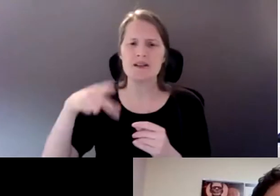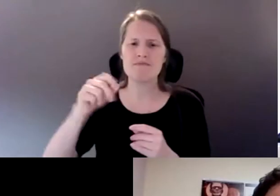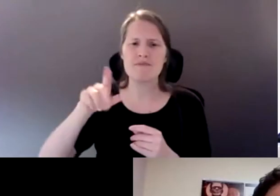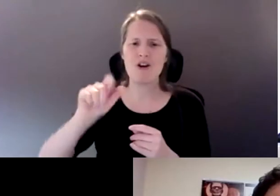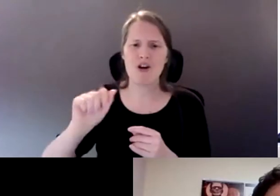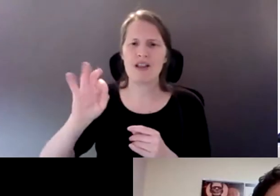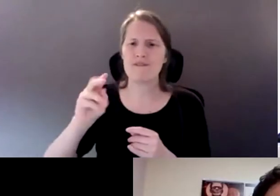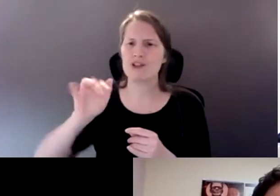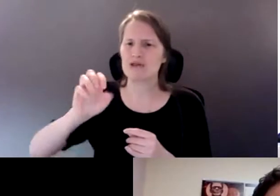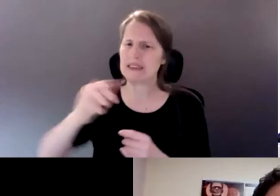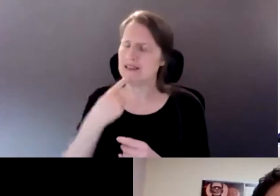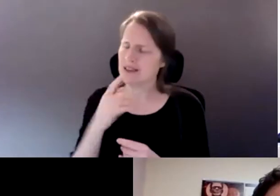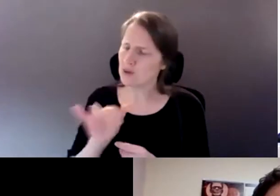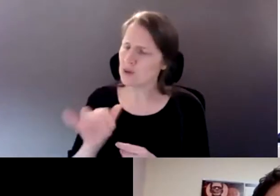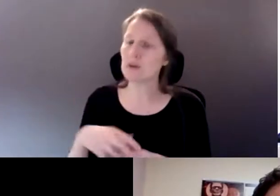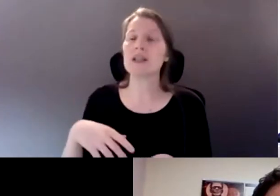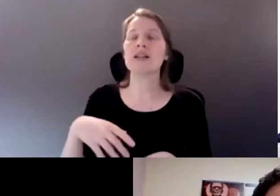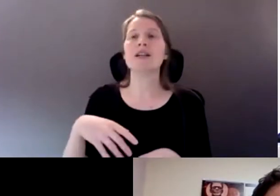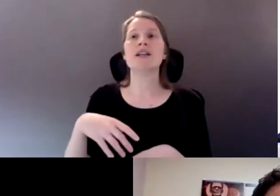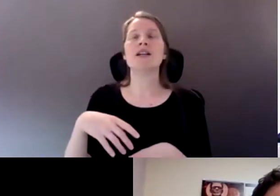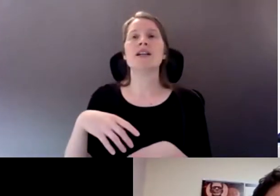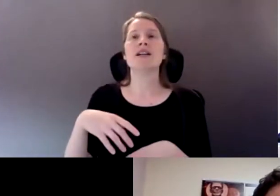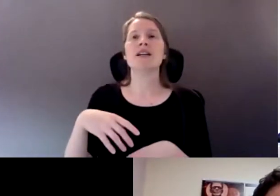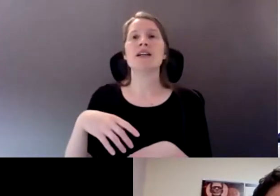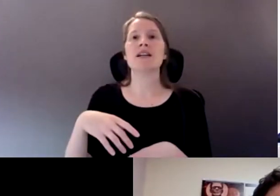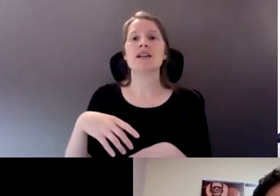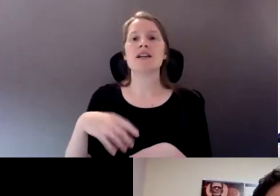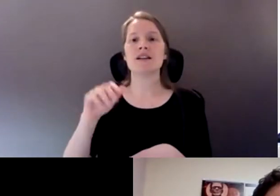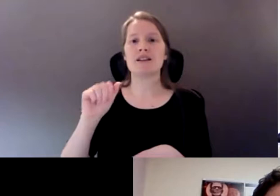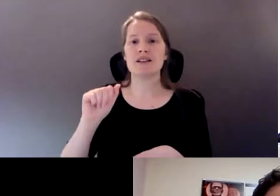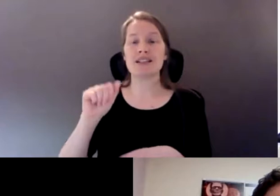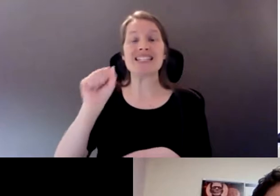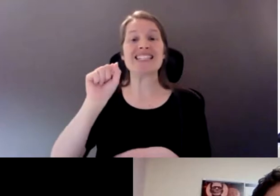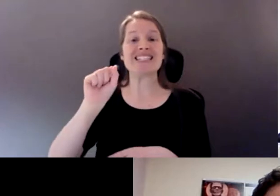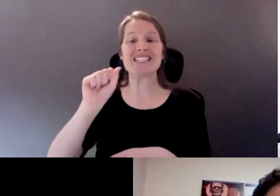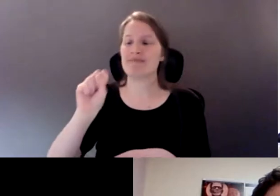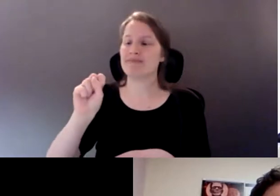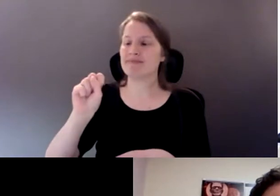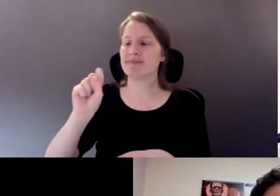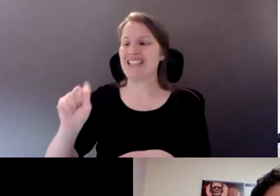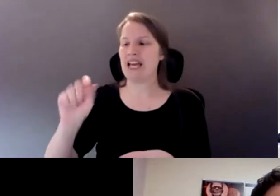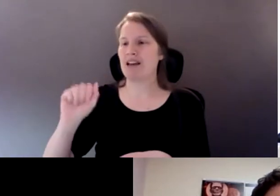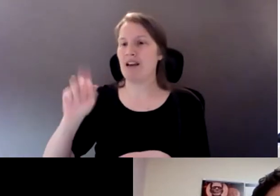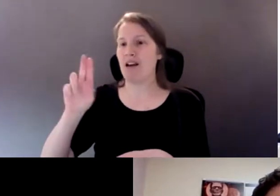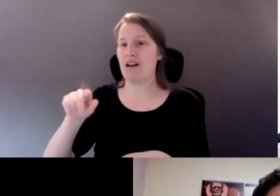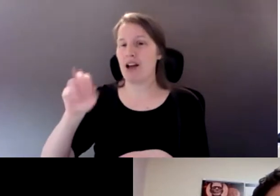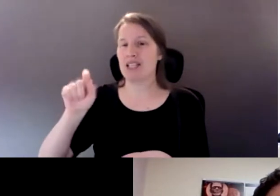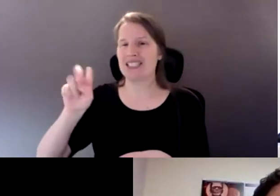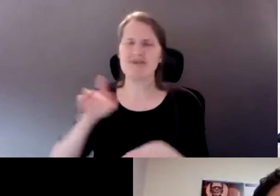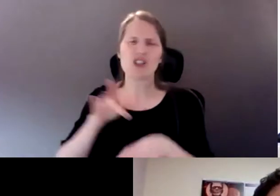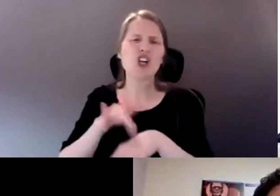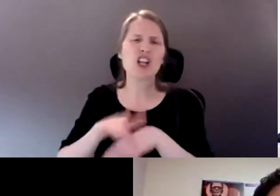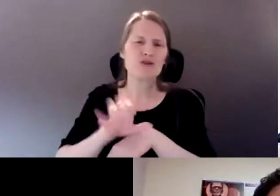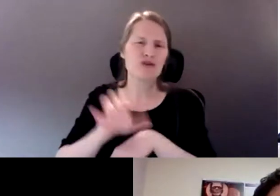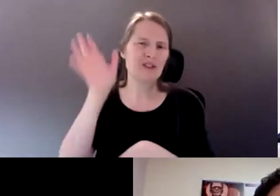if it weren't for the kinds of work that Saint Augustine, an early church father, did